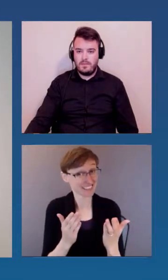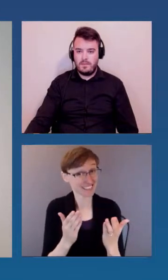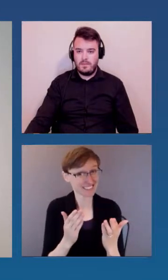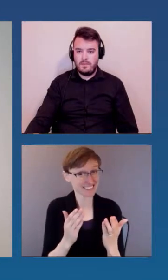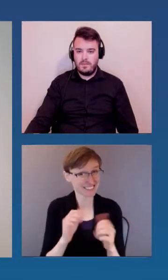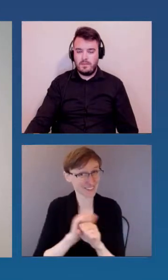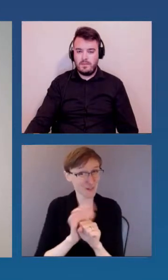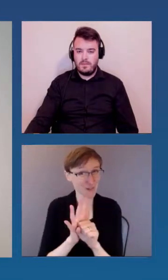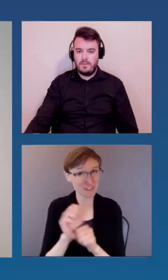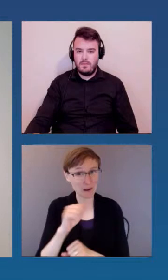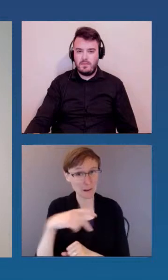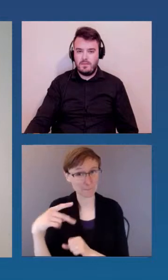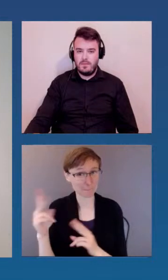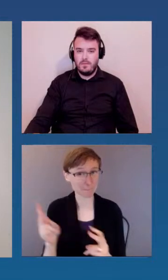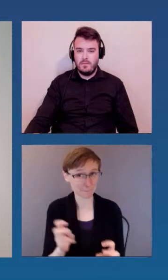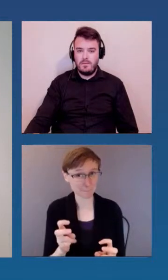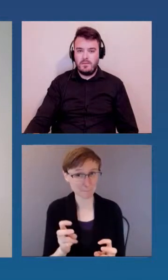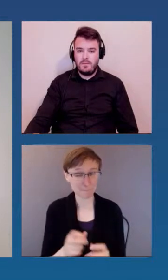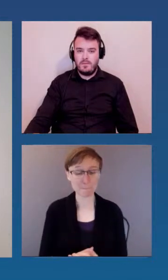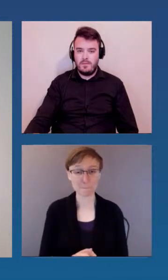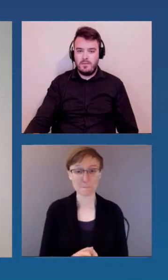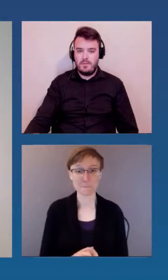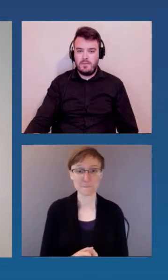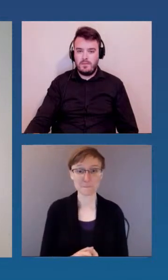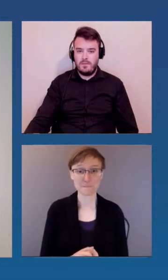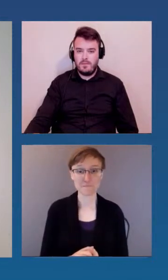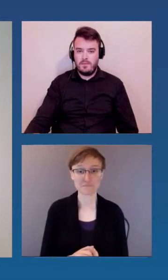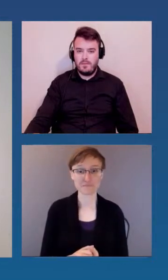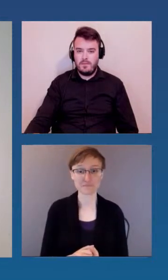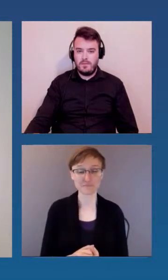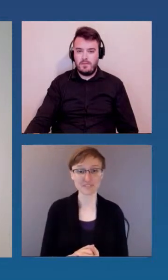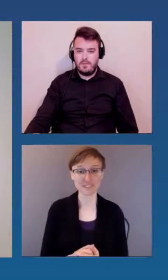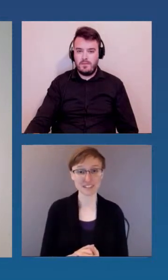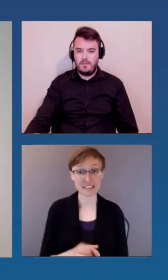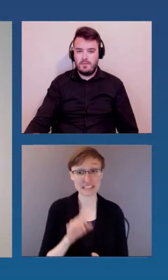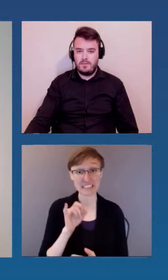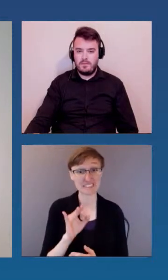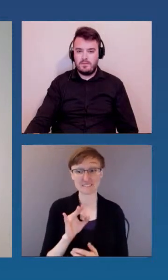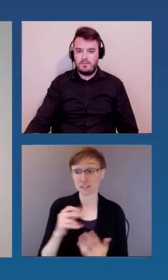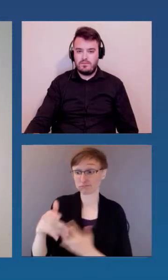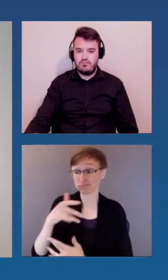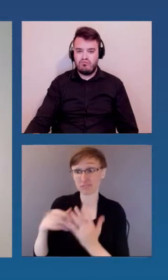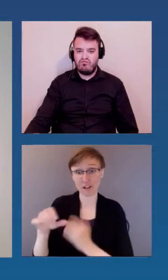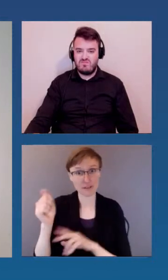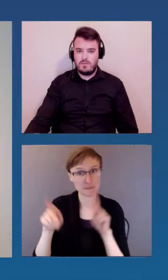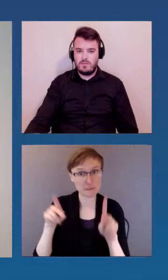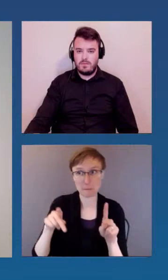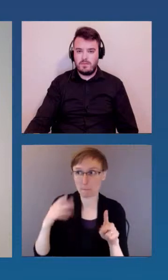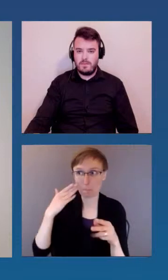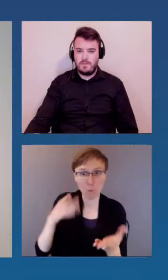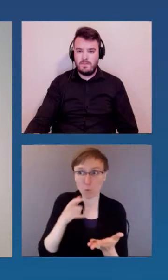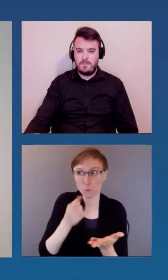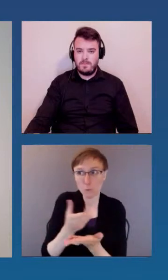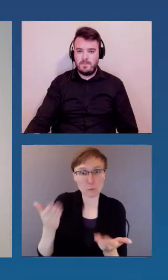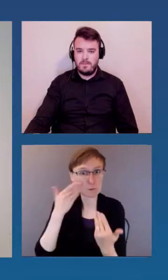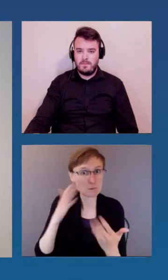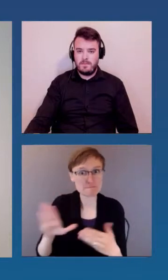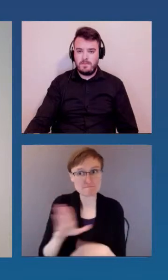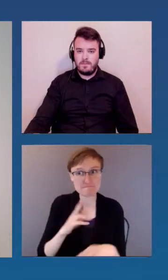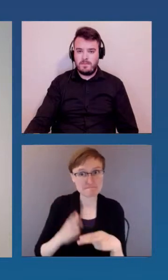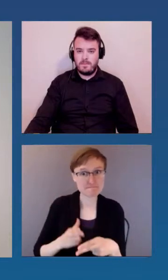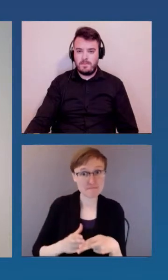not know each other at these parties? So we'll always start with